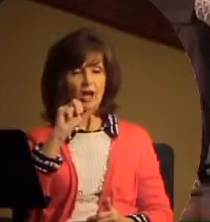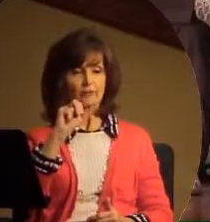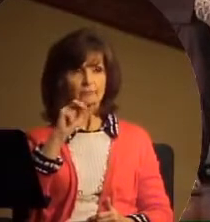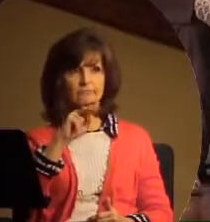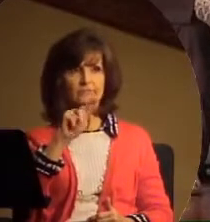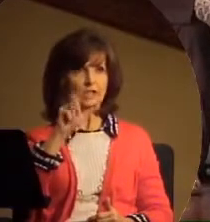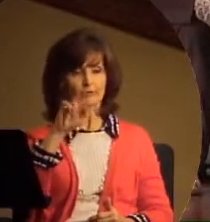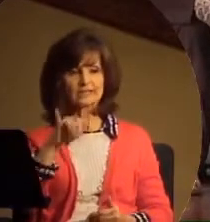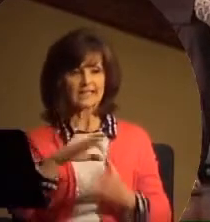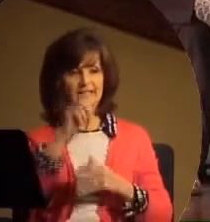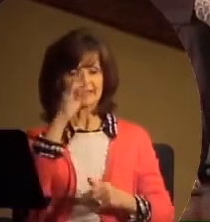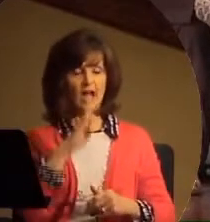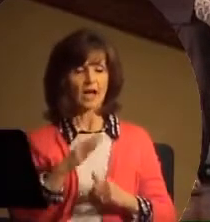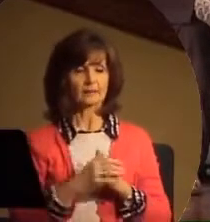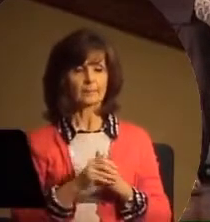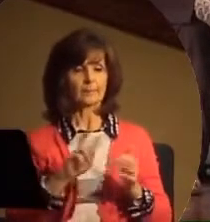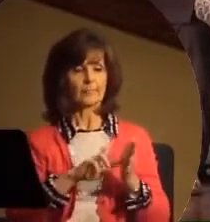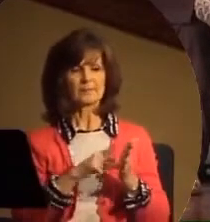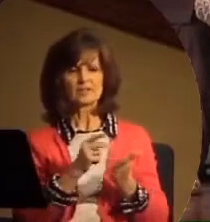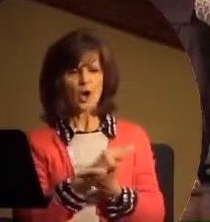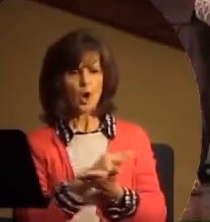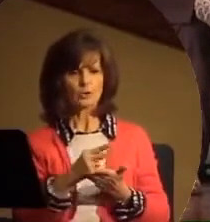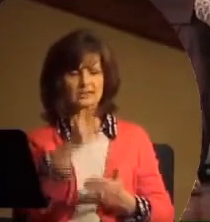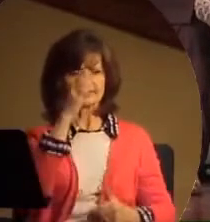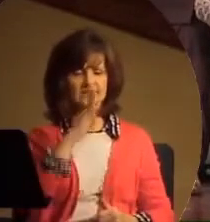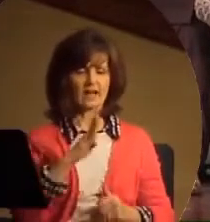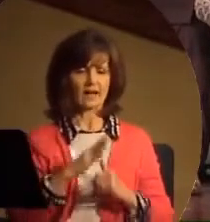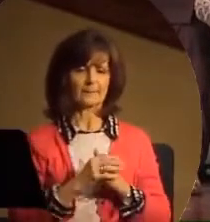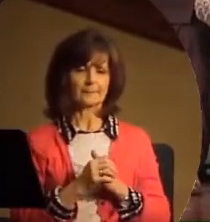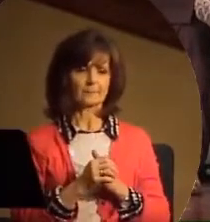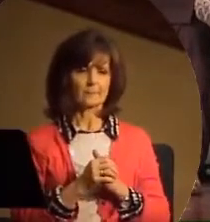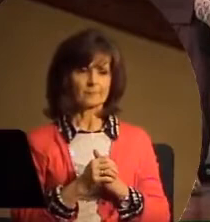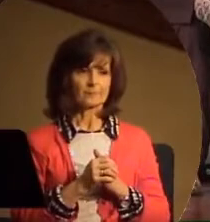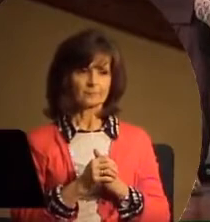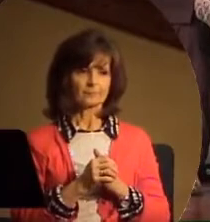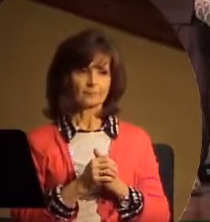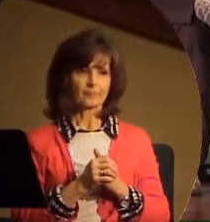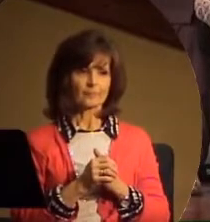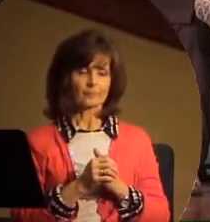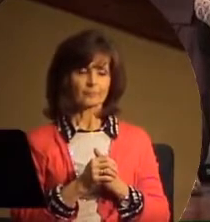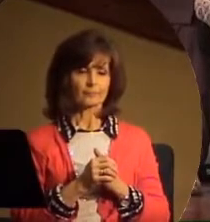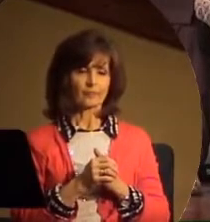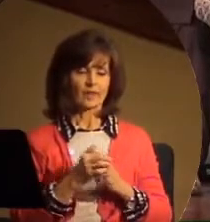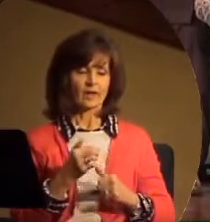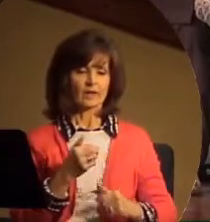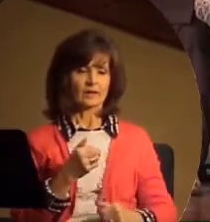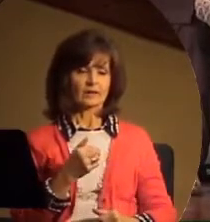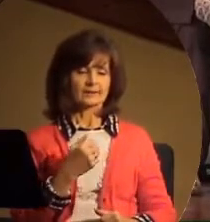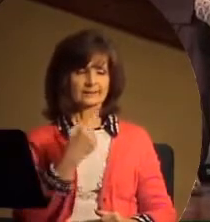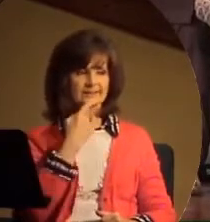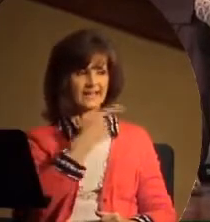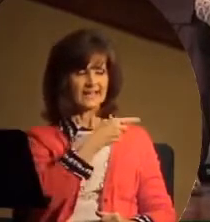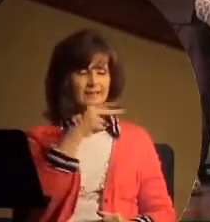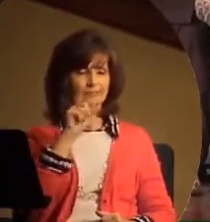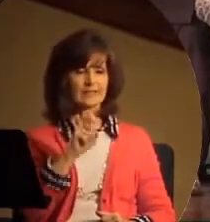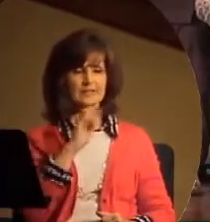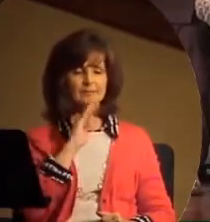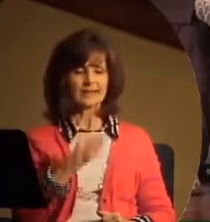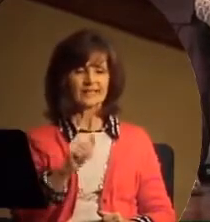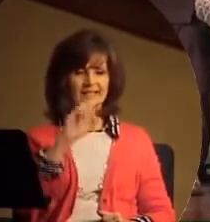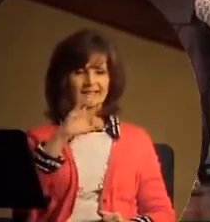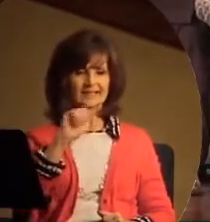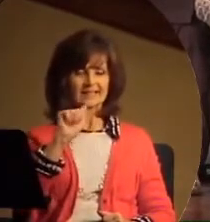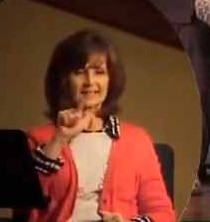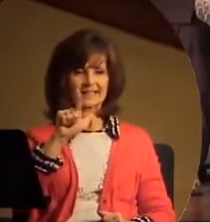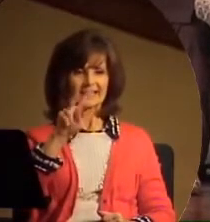scare you. A lot of people think, oh, sovereignty. Boy, he must be a Calvinist. I don't hate Calvinists. Well, I do, but I